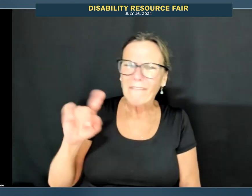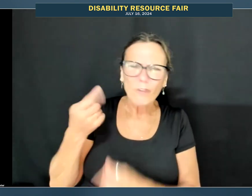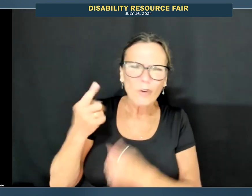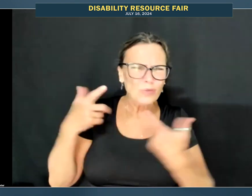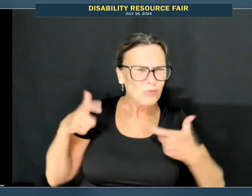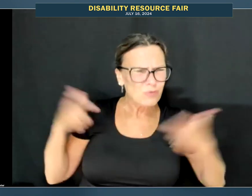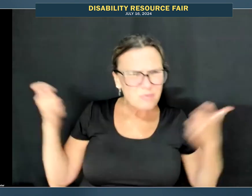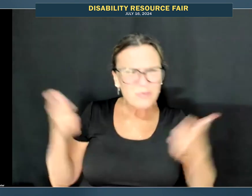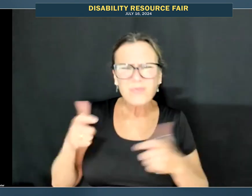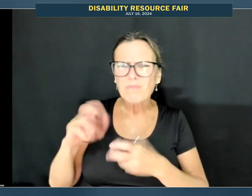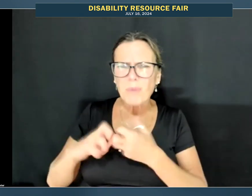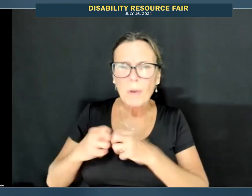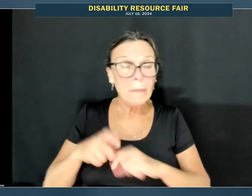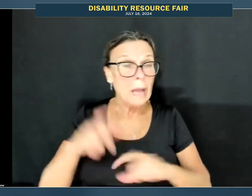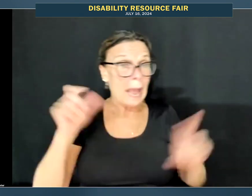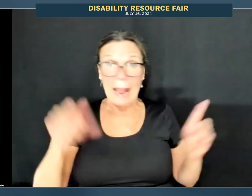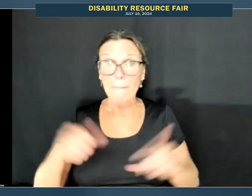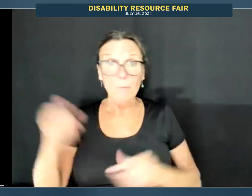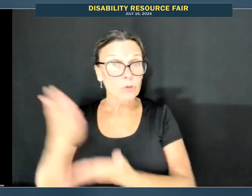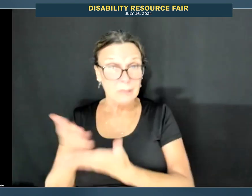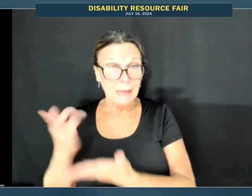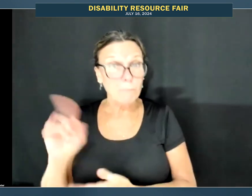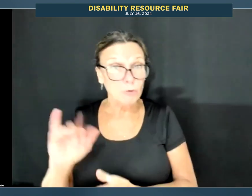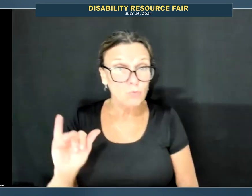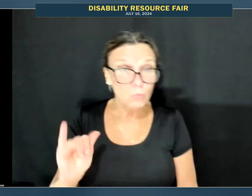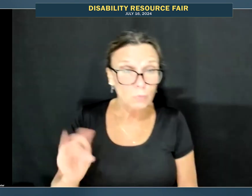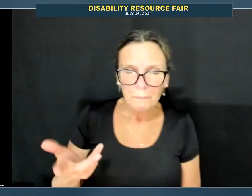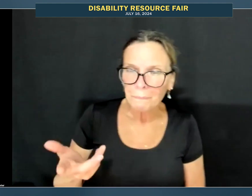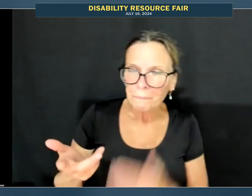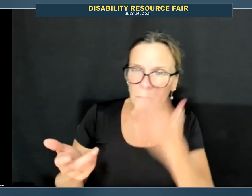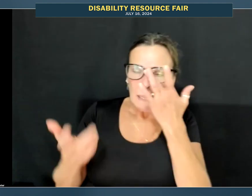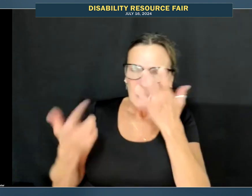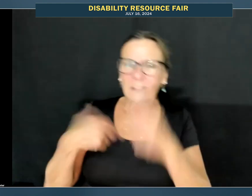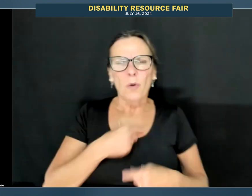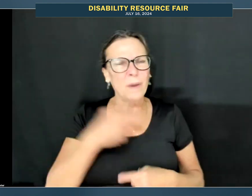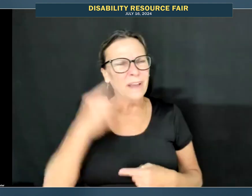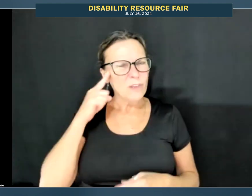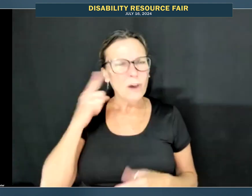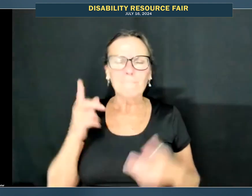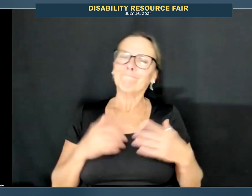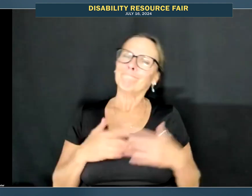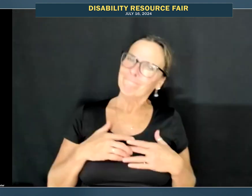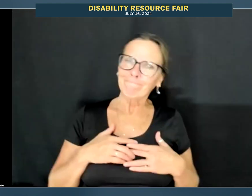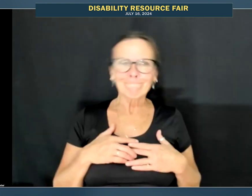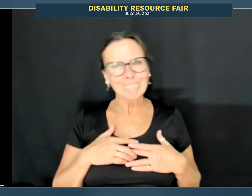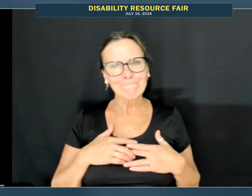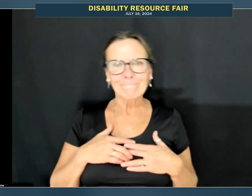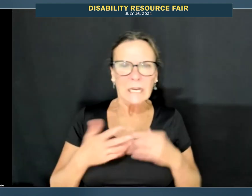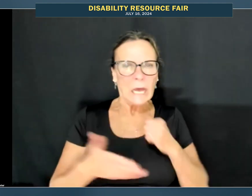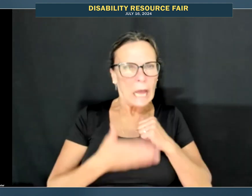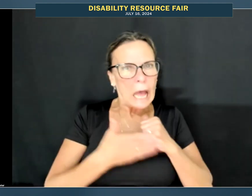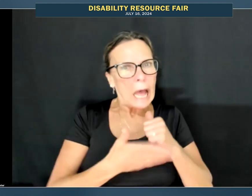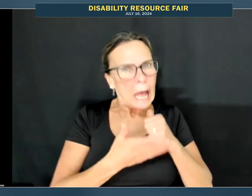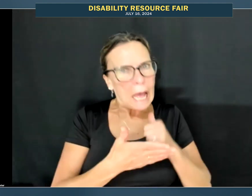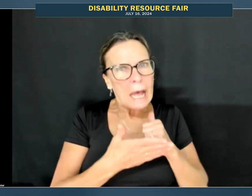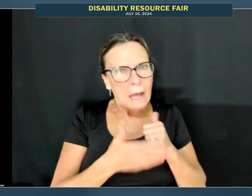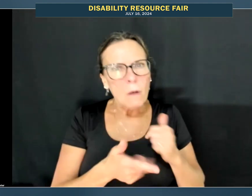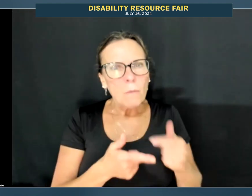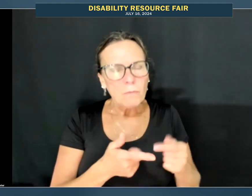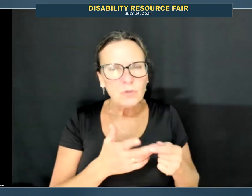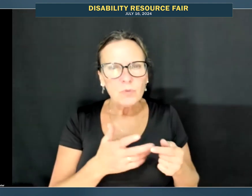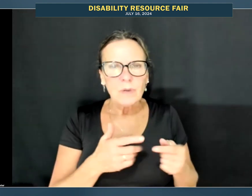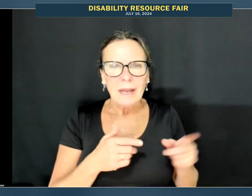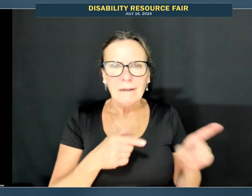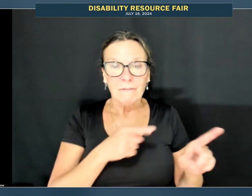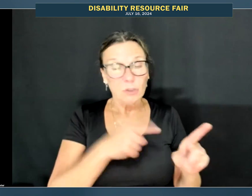So that's a big problem. Amherst does not do it anymore. So we kind of stepped in, and we figured we'd help out and fill that void. And the